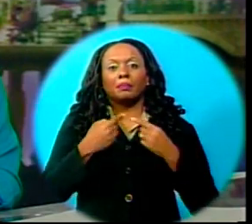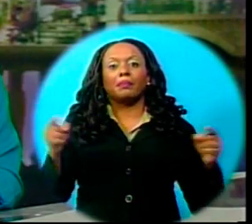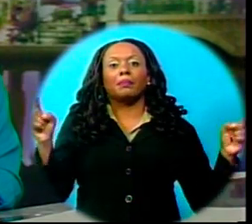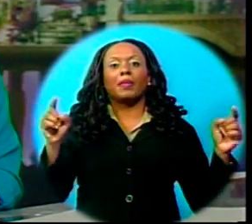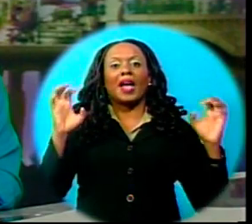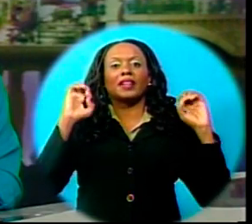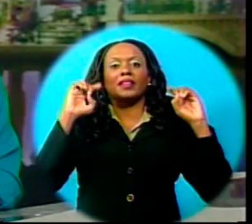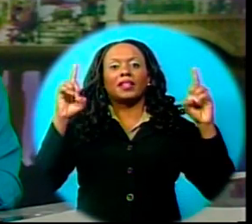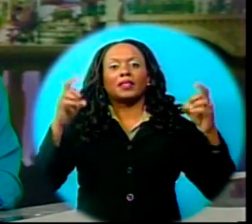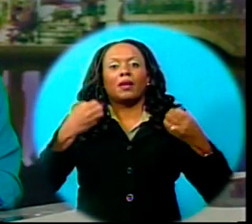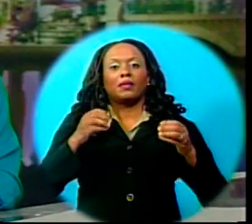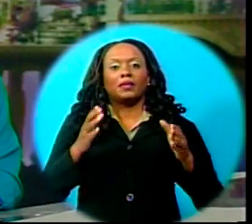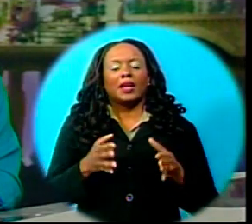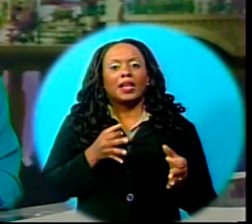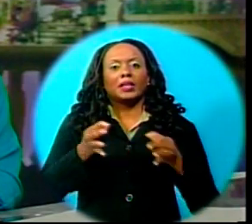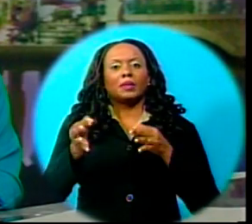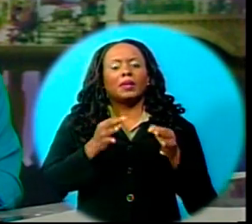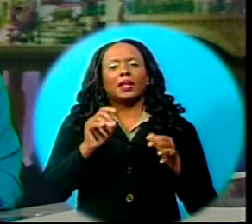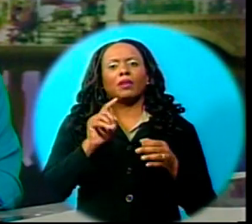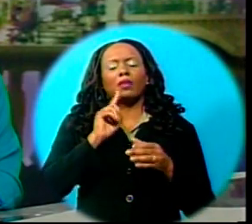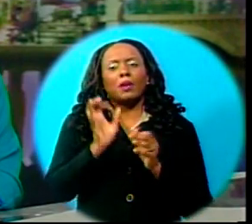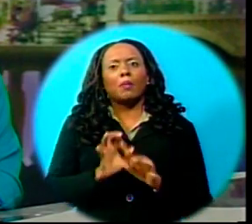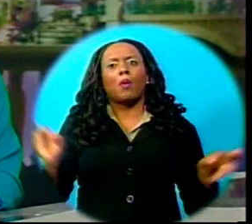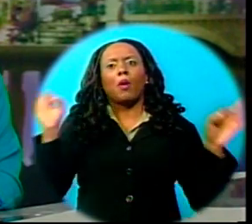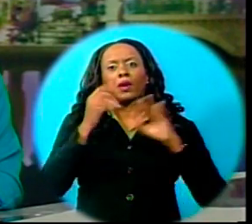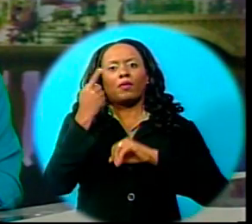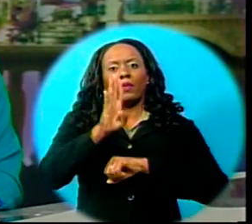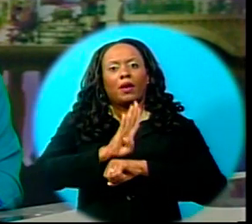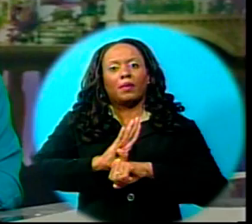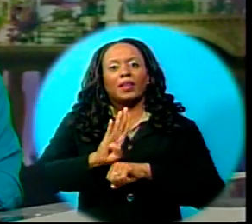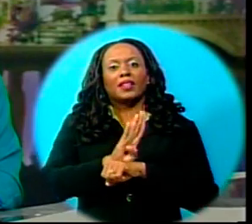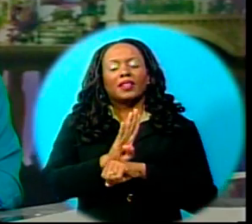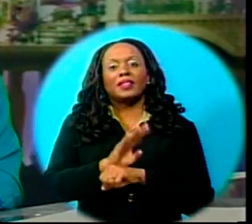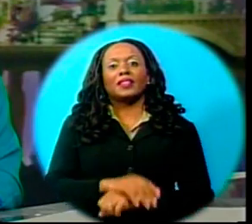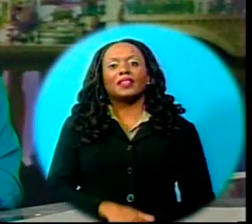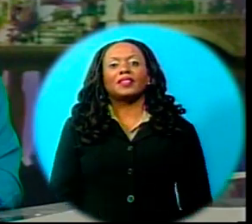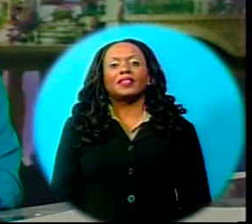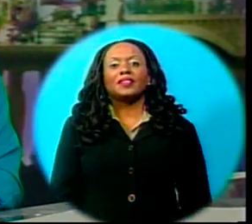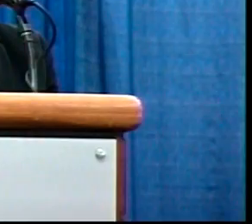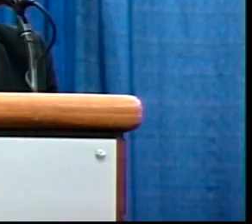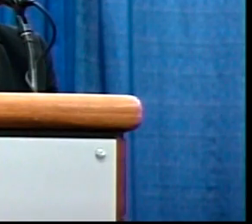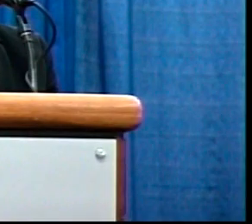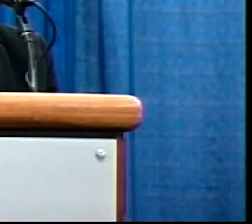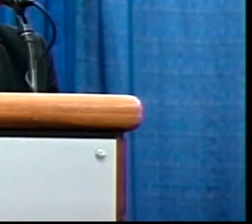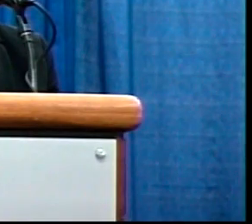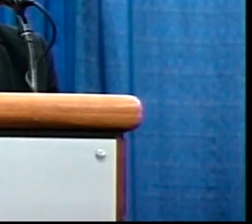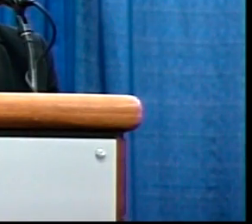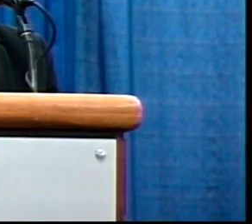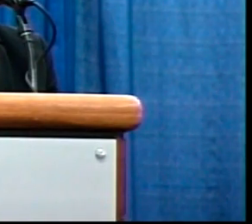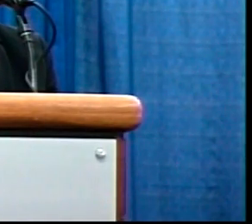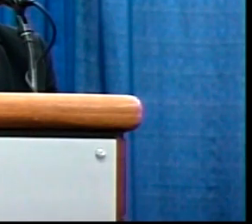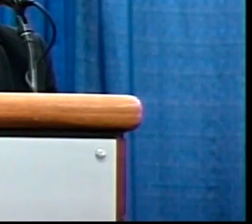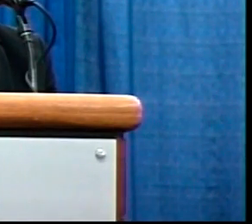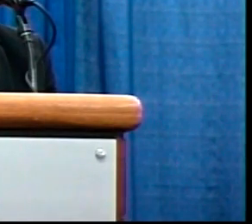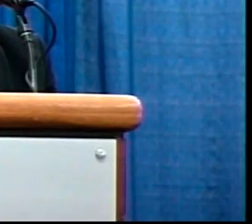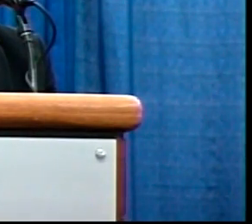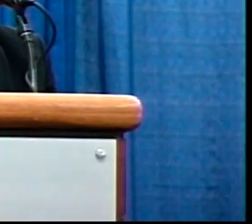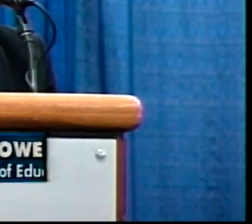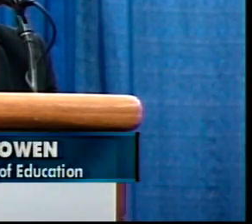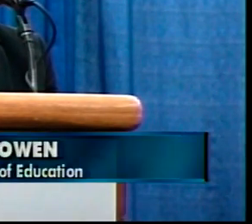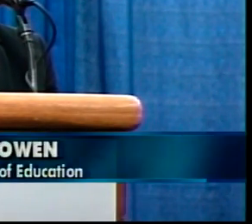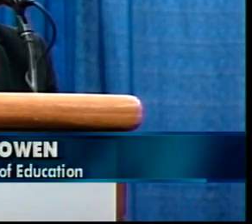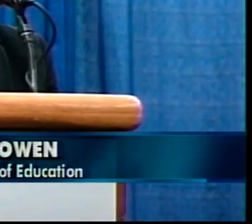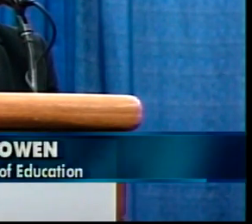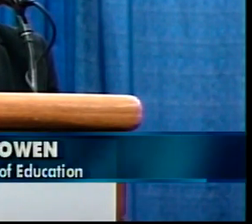Bowen, who explained to students its relevance to Barbados. The introduction of logistics and